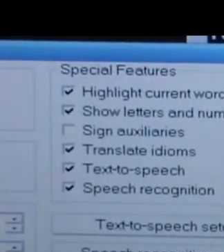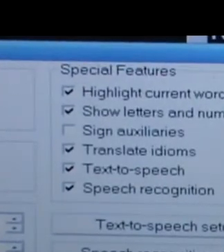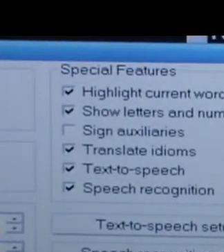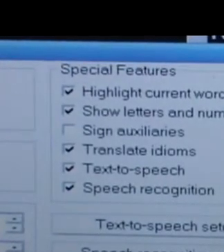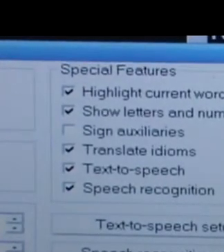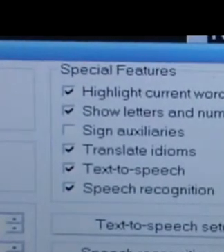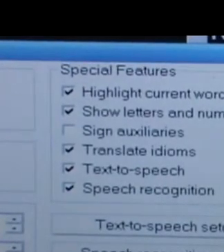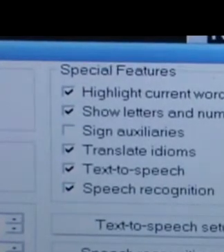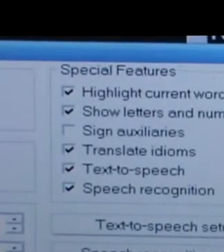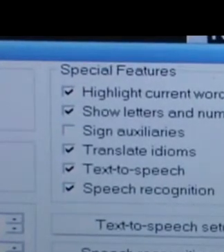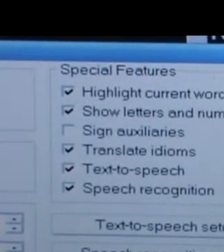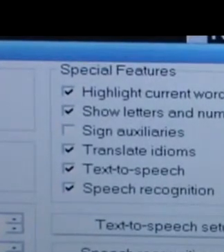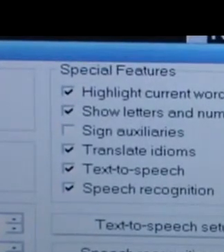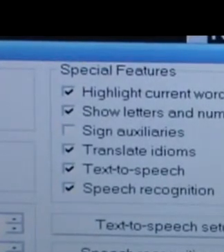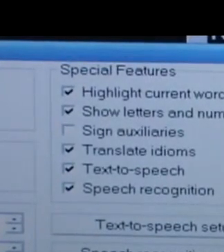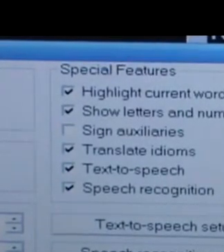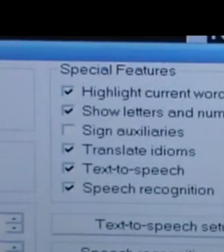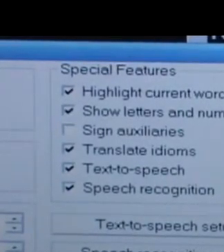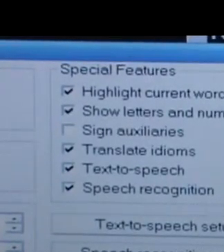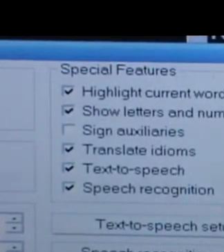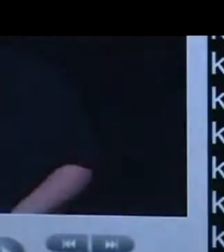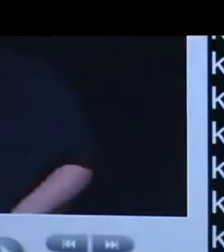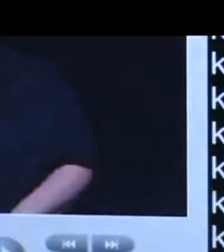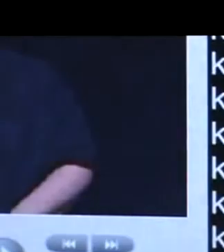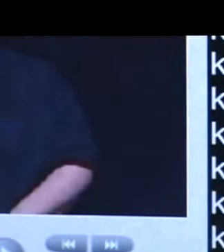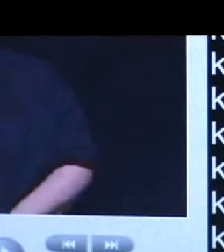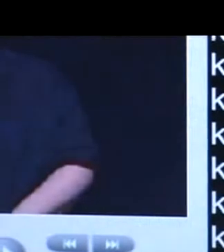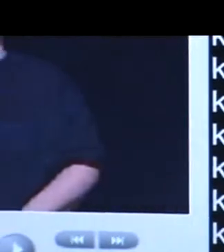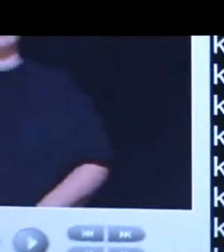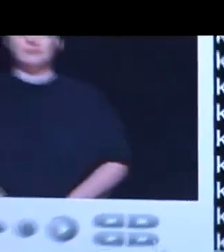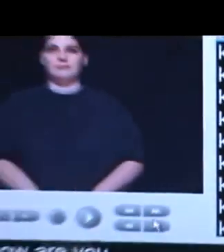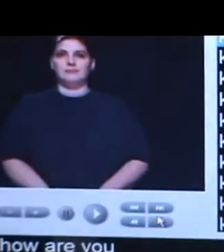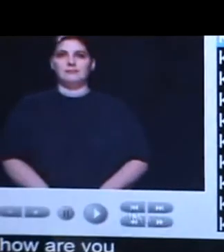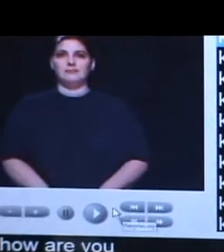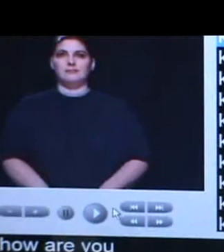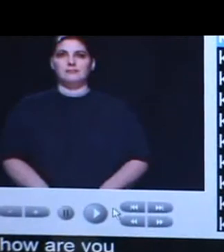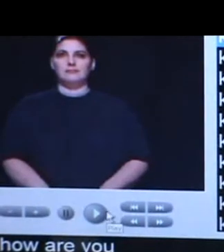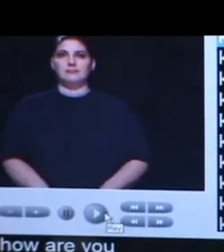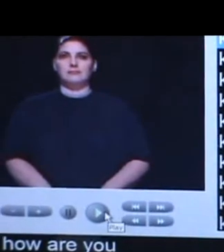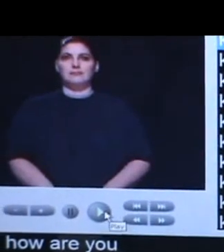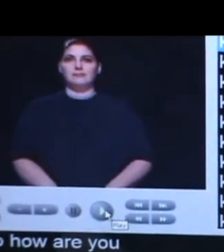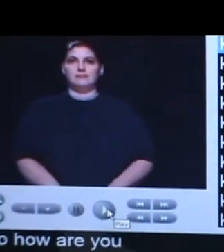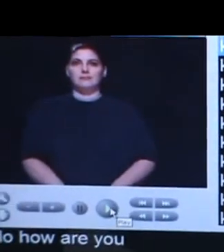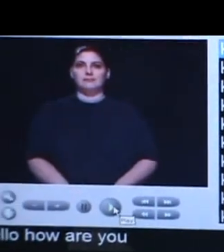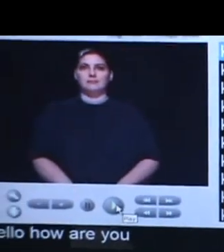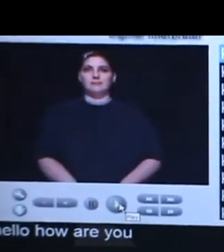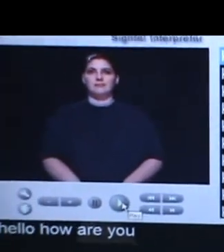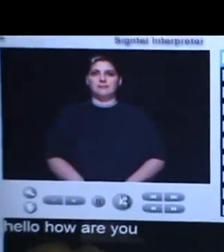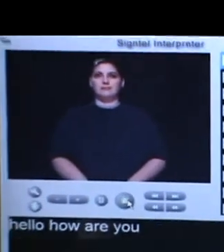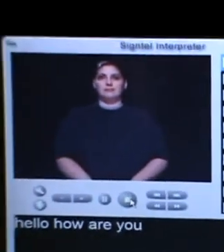point, all such words would not be signed anymore. Let's see.